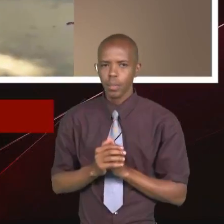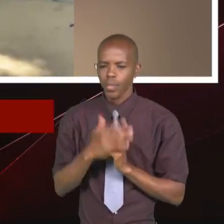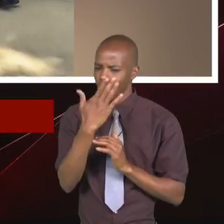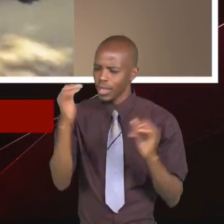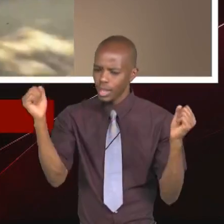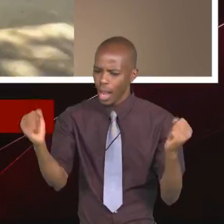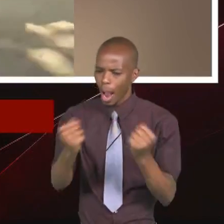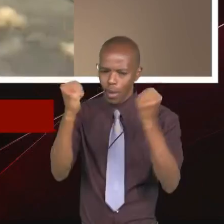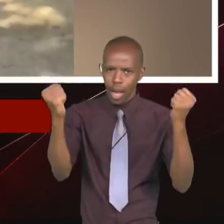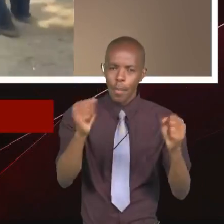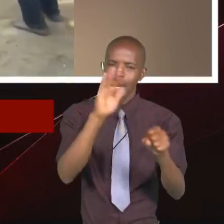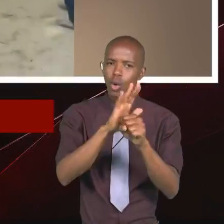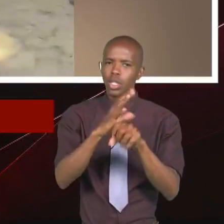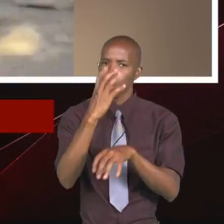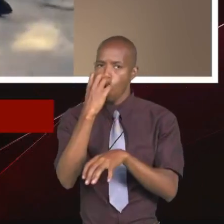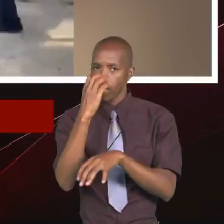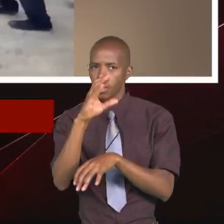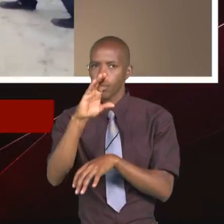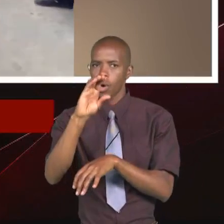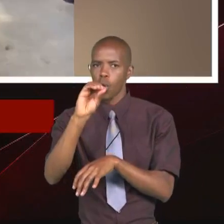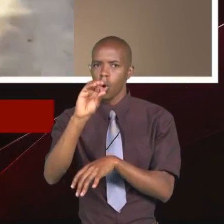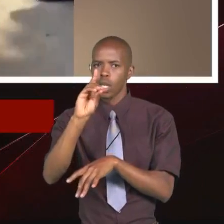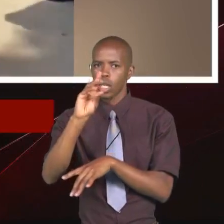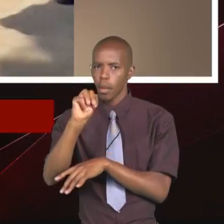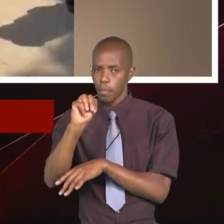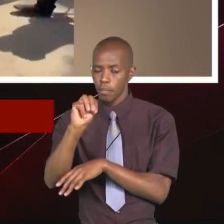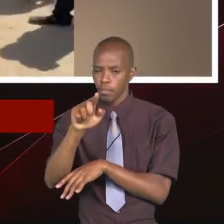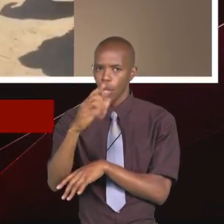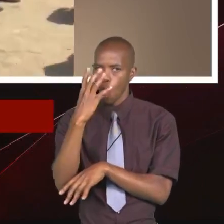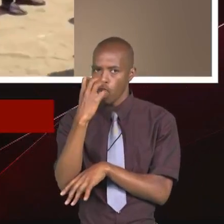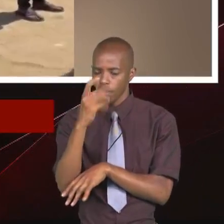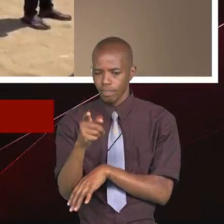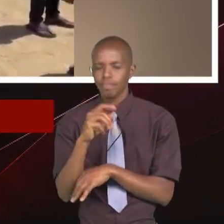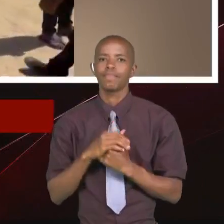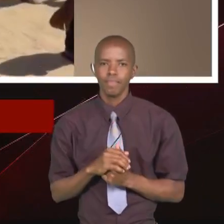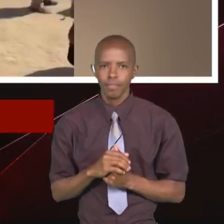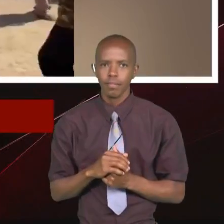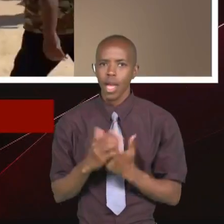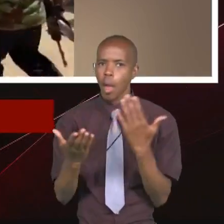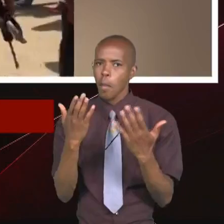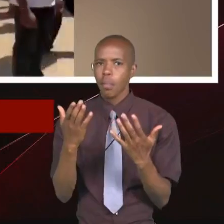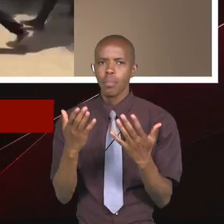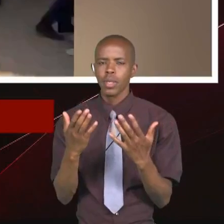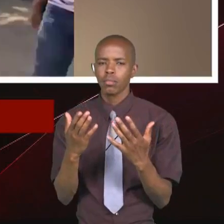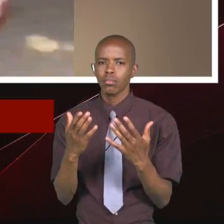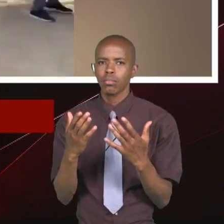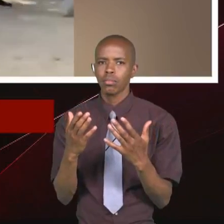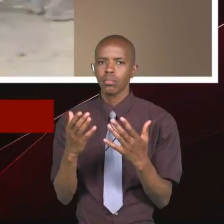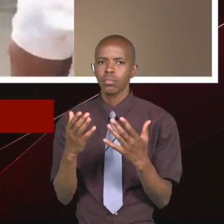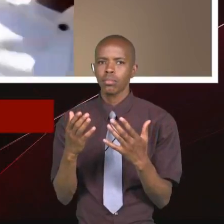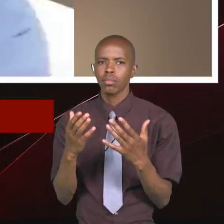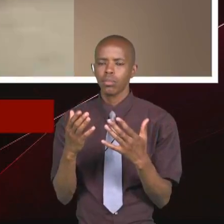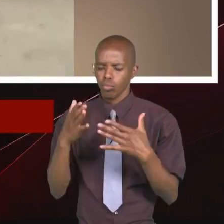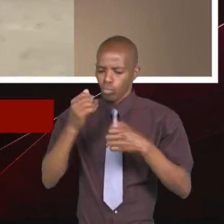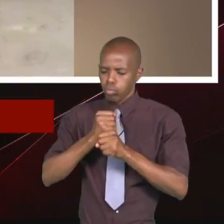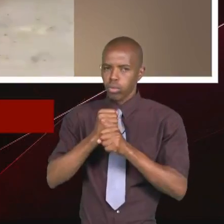on within the ODM faction of things. One of them being that they at some point probably got overconfident, you know, and at some point